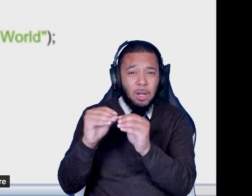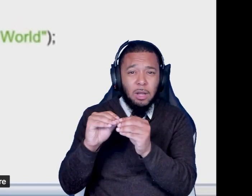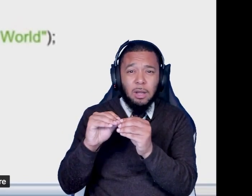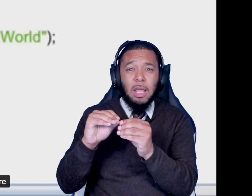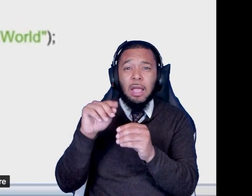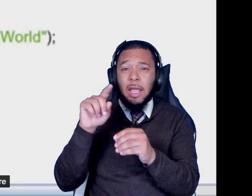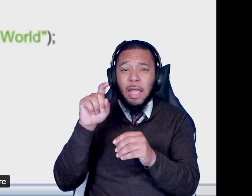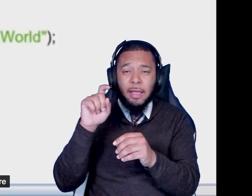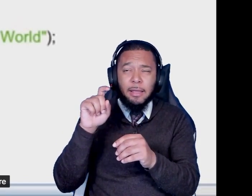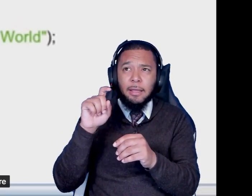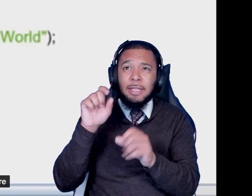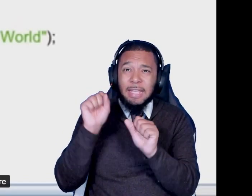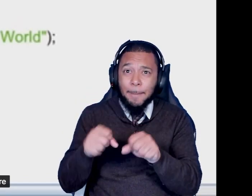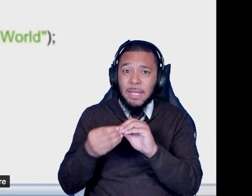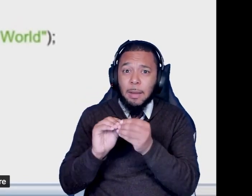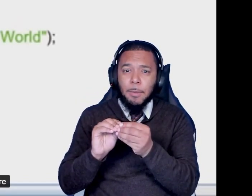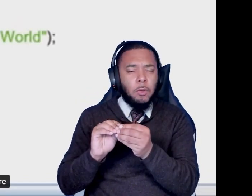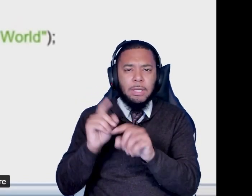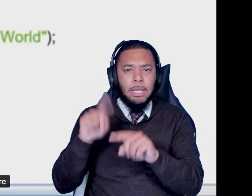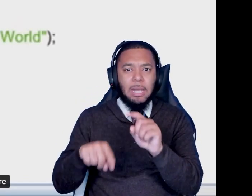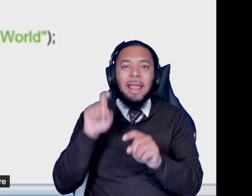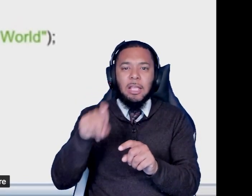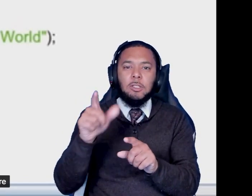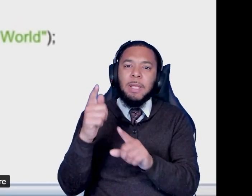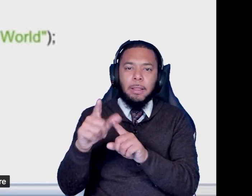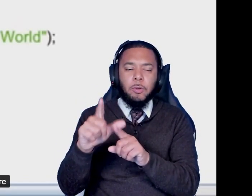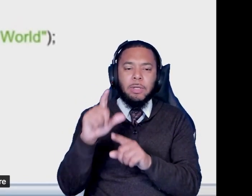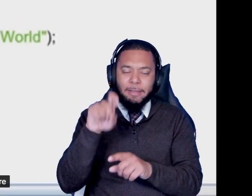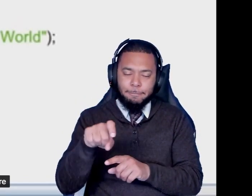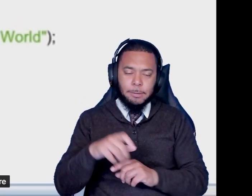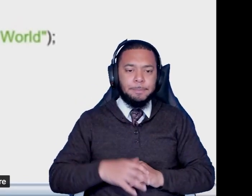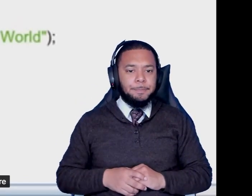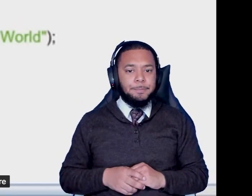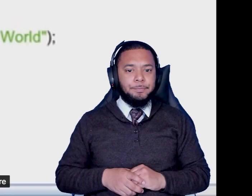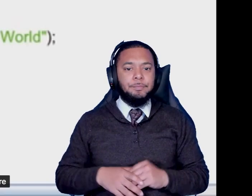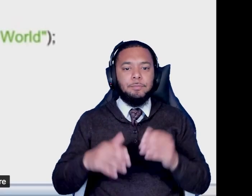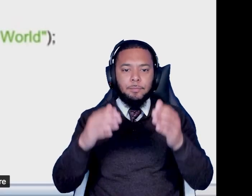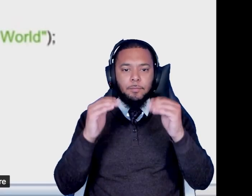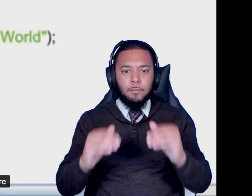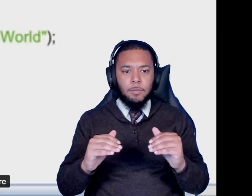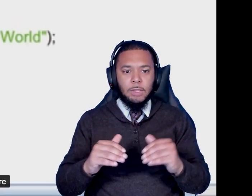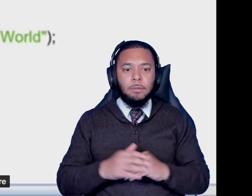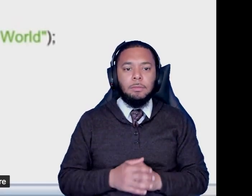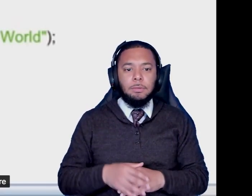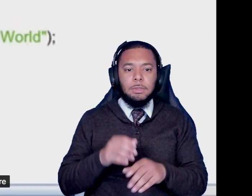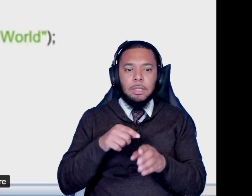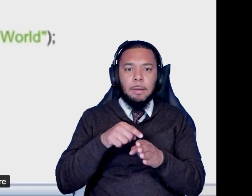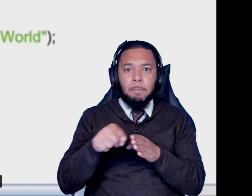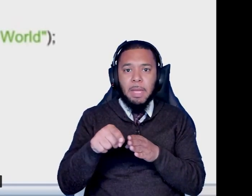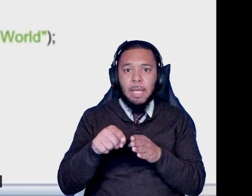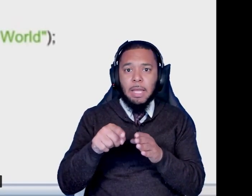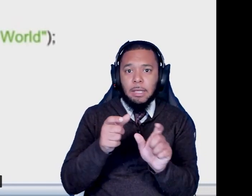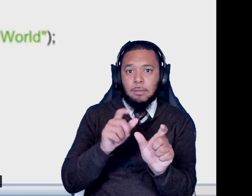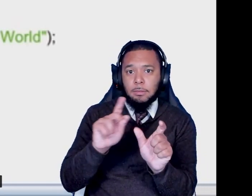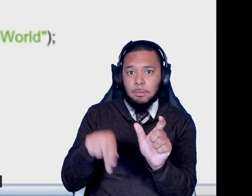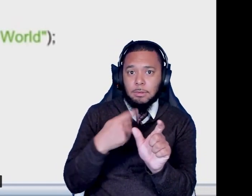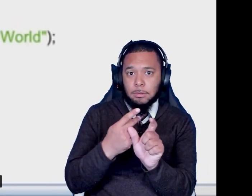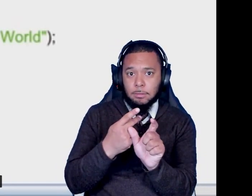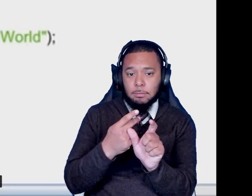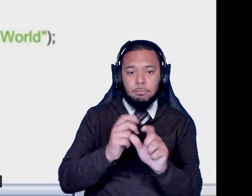talk to me is a fine name. And then I have the main method here